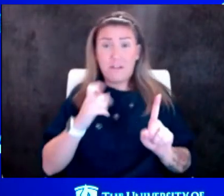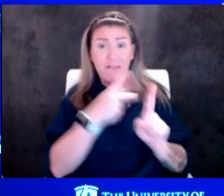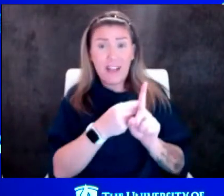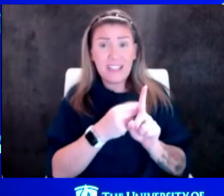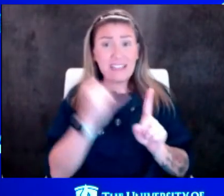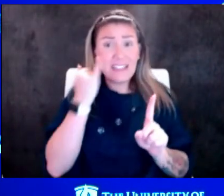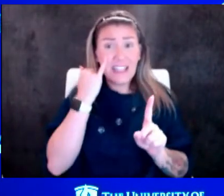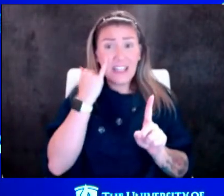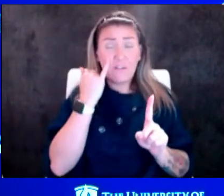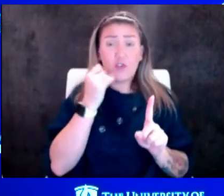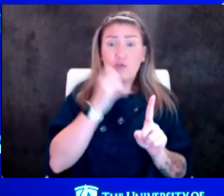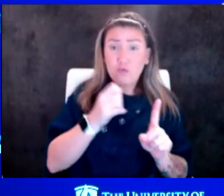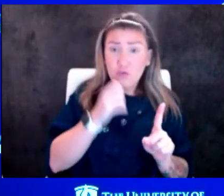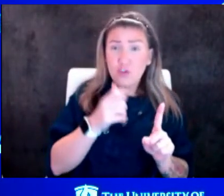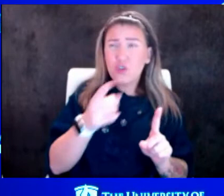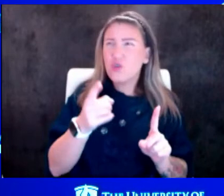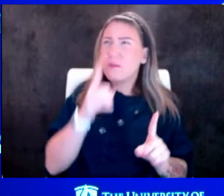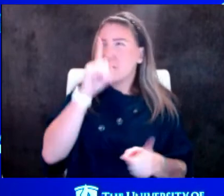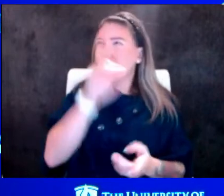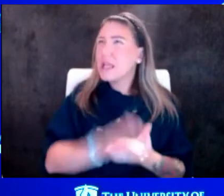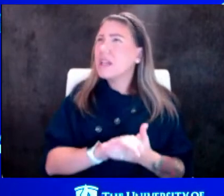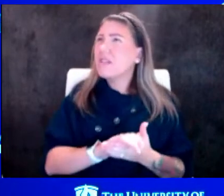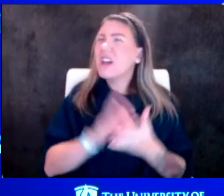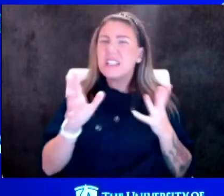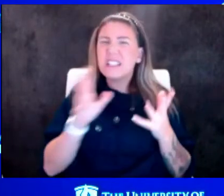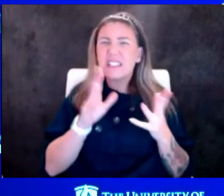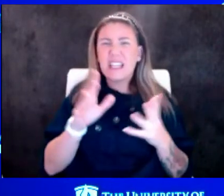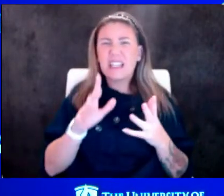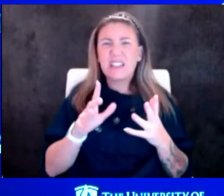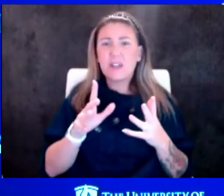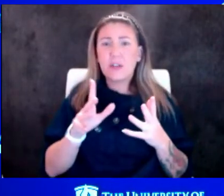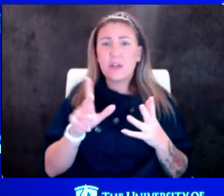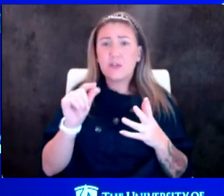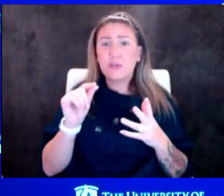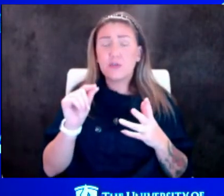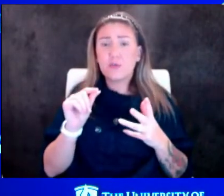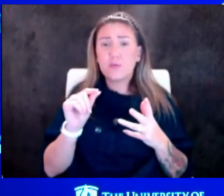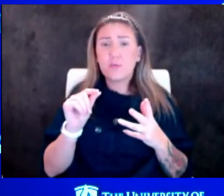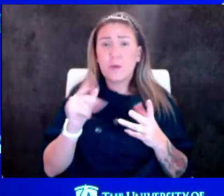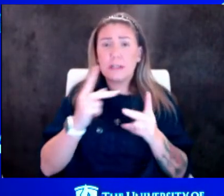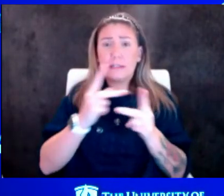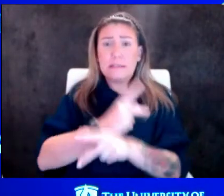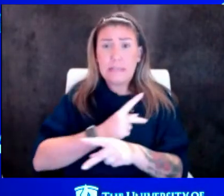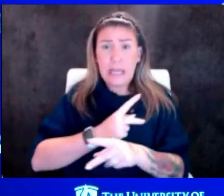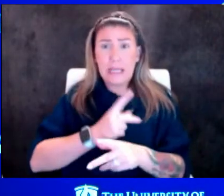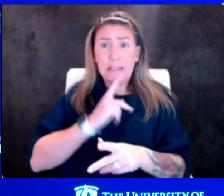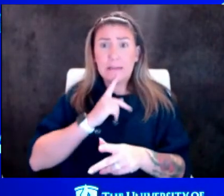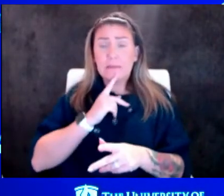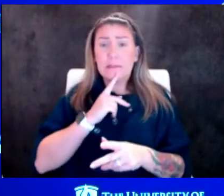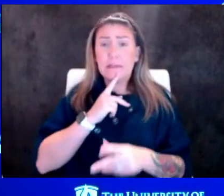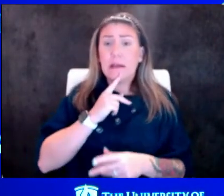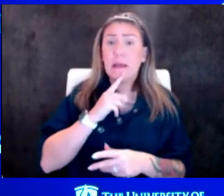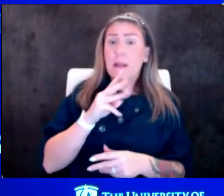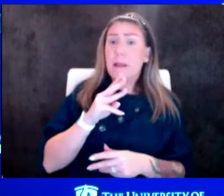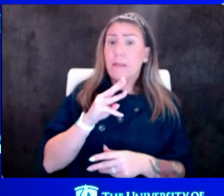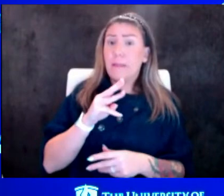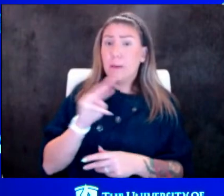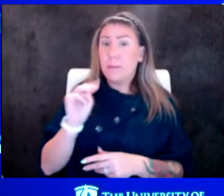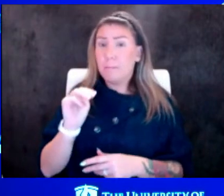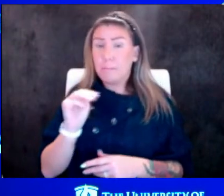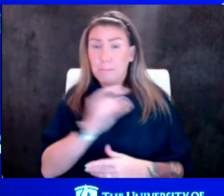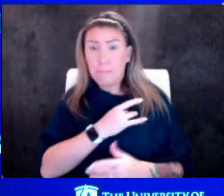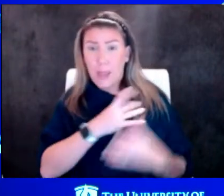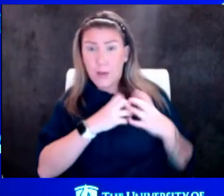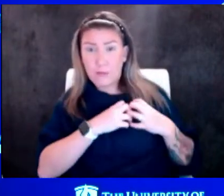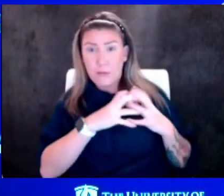girl, you have, I believe it's like a 20 times higher chance of getting myocarditis from the infection compared to the vaccine. So it is